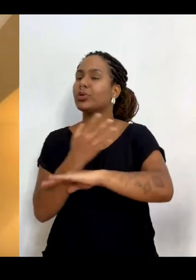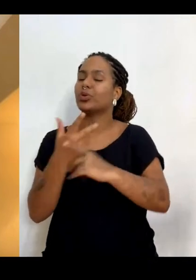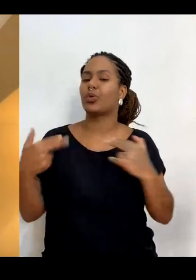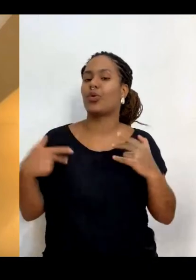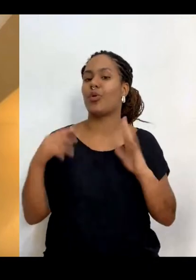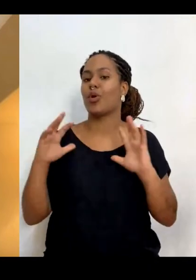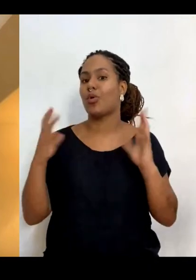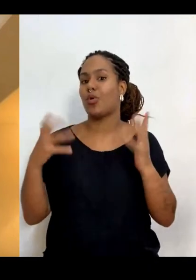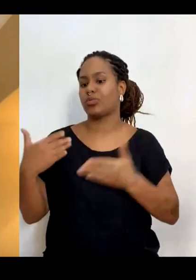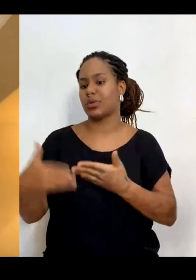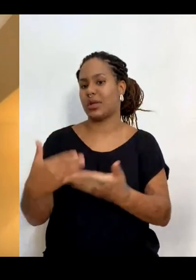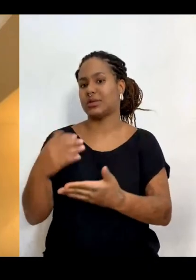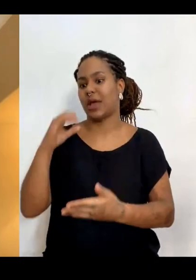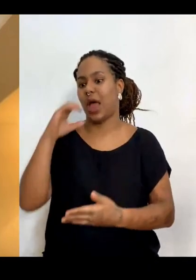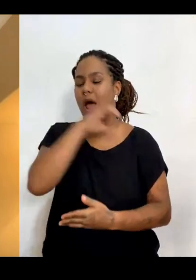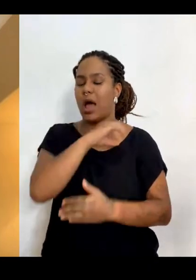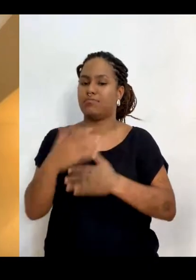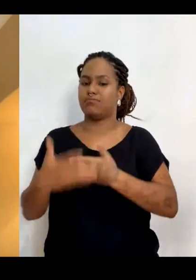climate